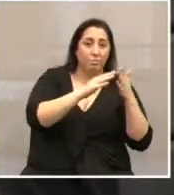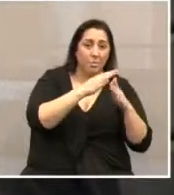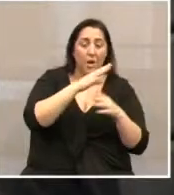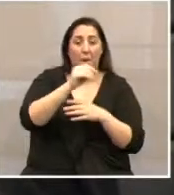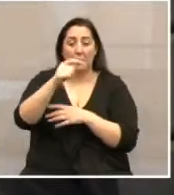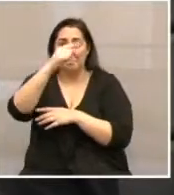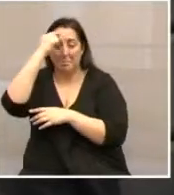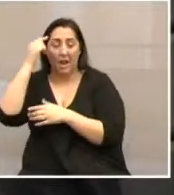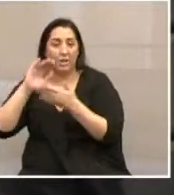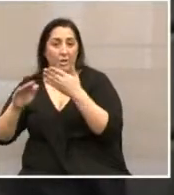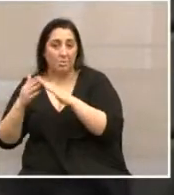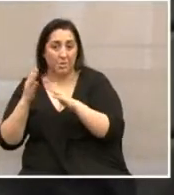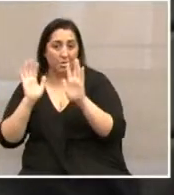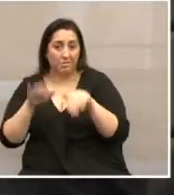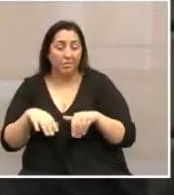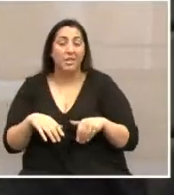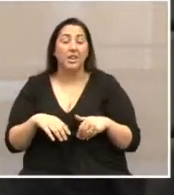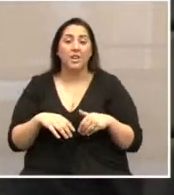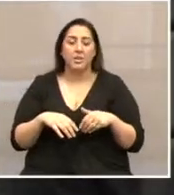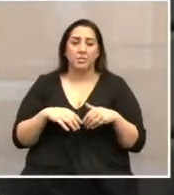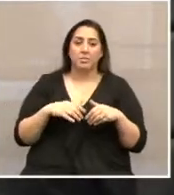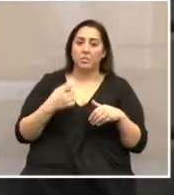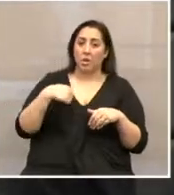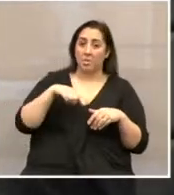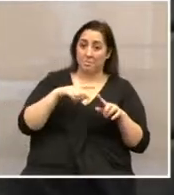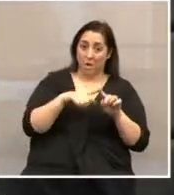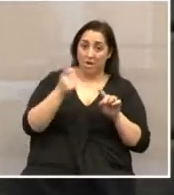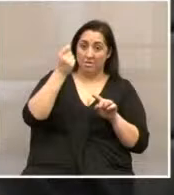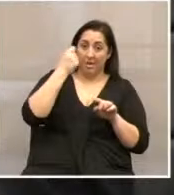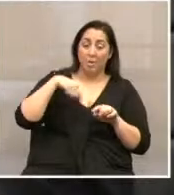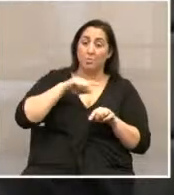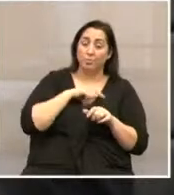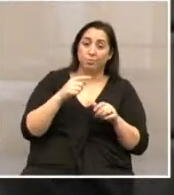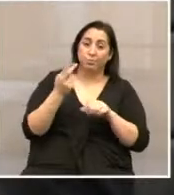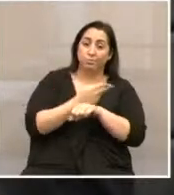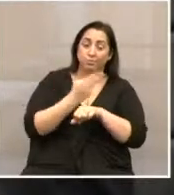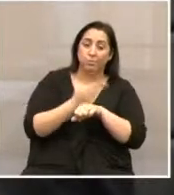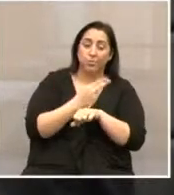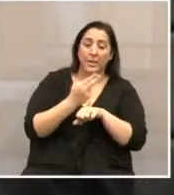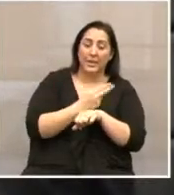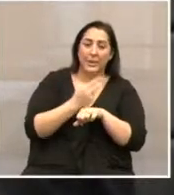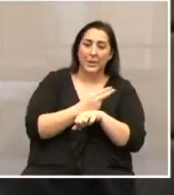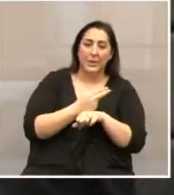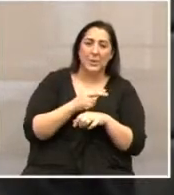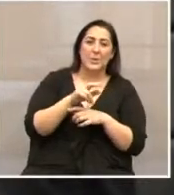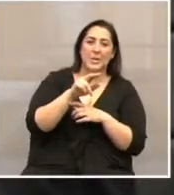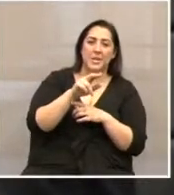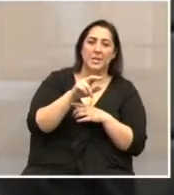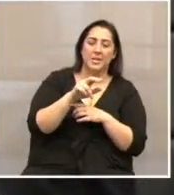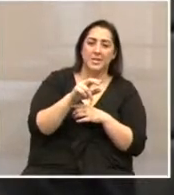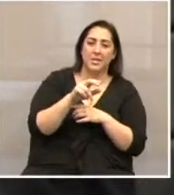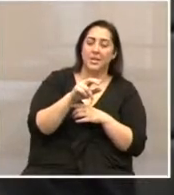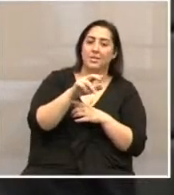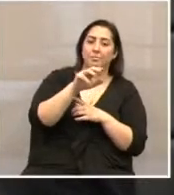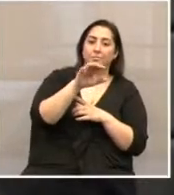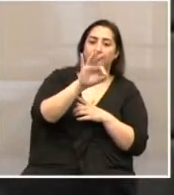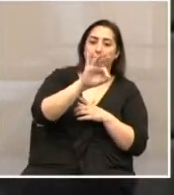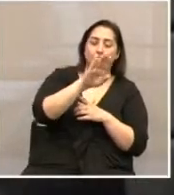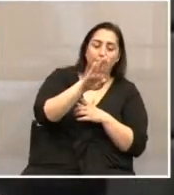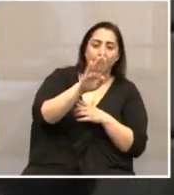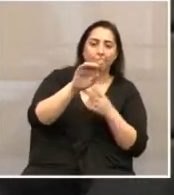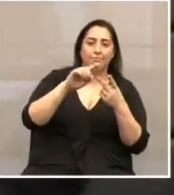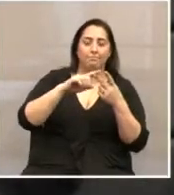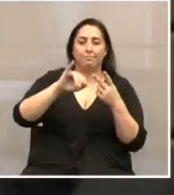YouTube, Twitter, Instagram, WhatsApp, and others, as we know. But the pace has accelerated, especially in terms